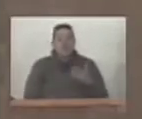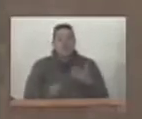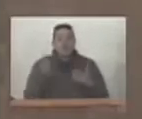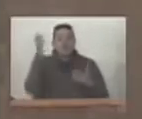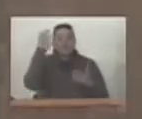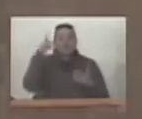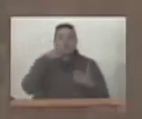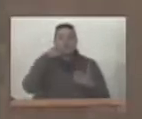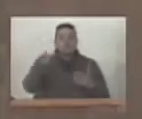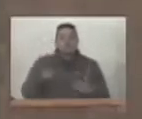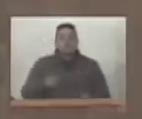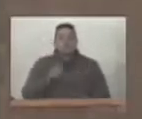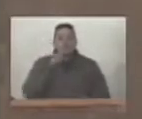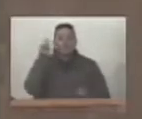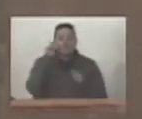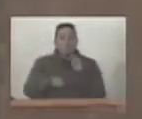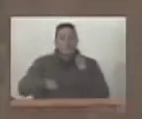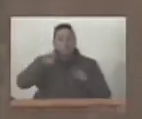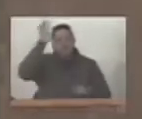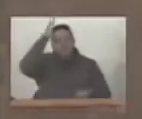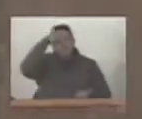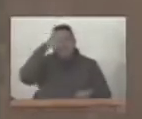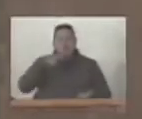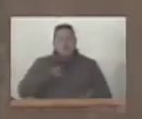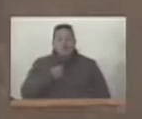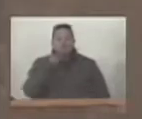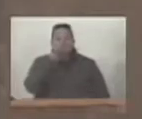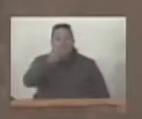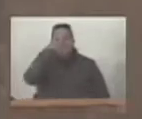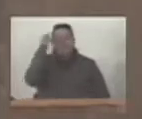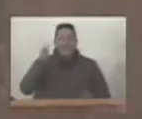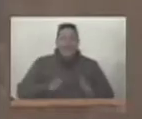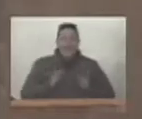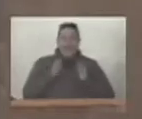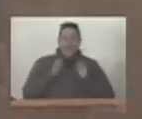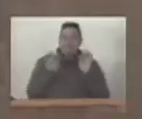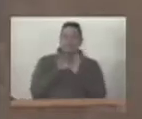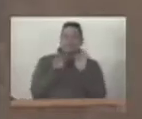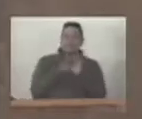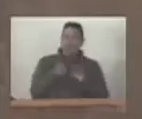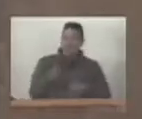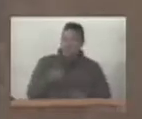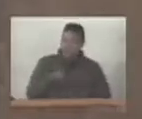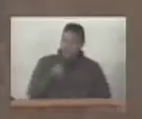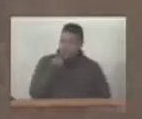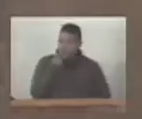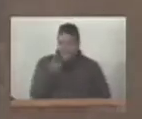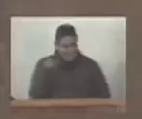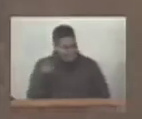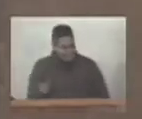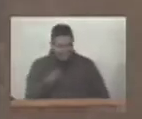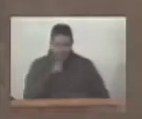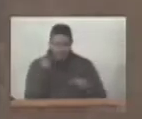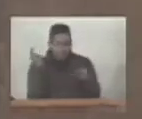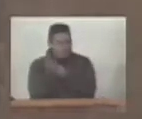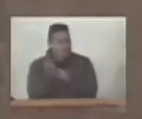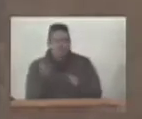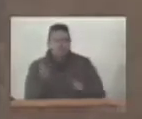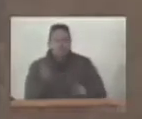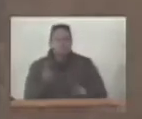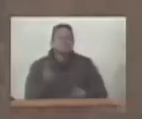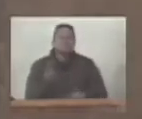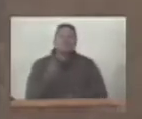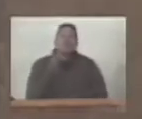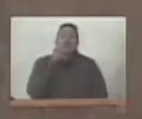saying "Burn Trump." Yes. We would be saying "Black Lives Matter." We'd be saying this is not right.